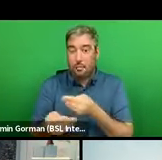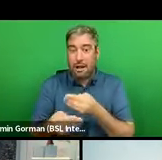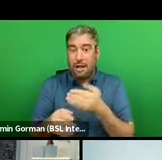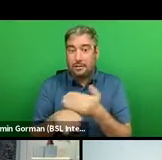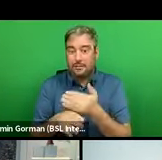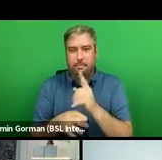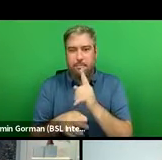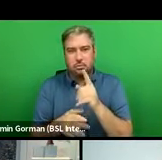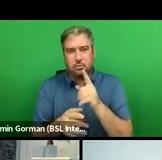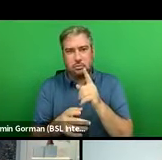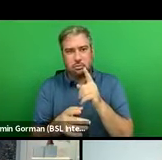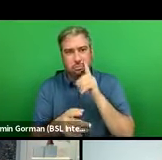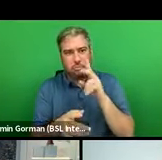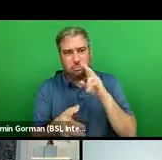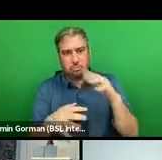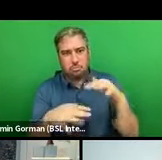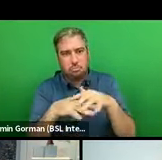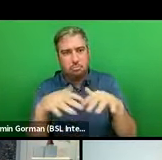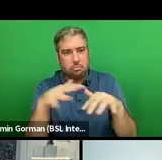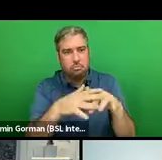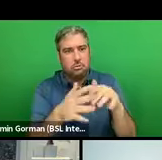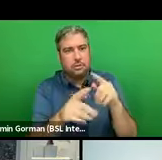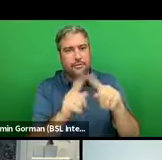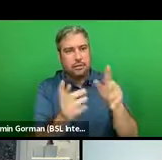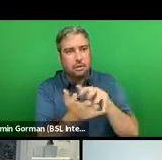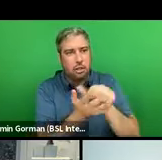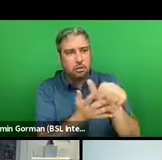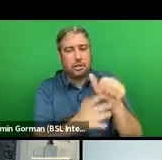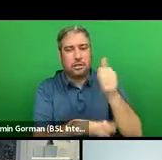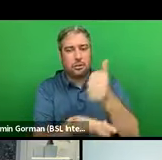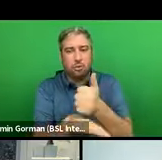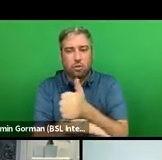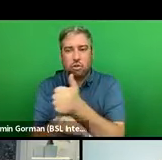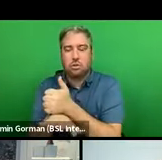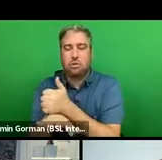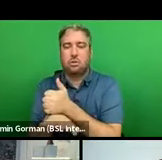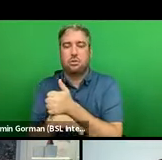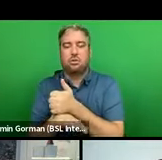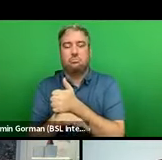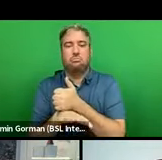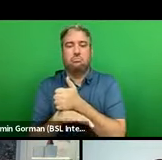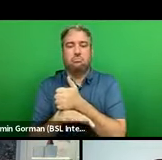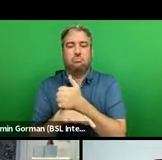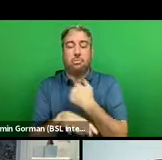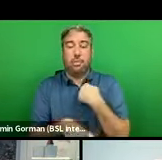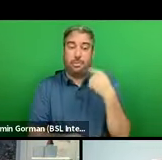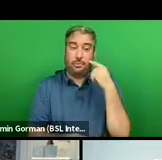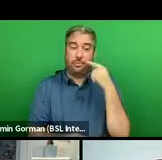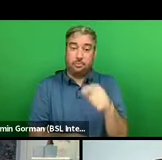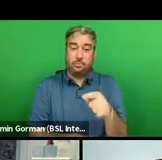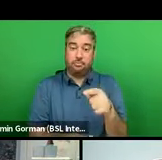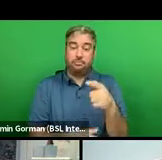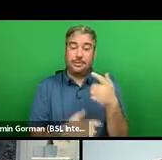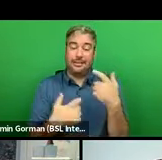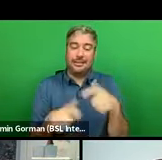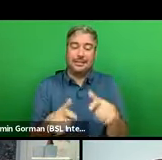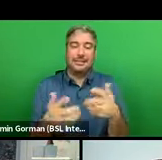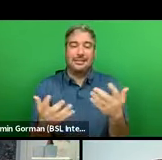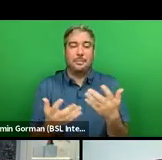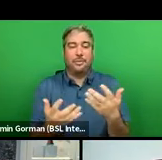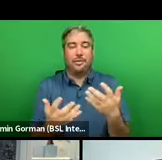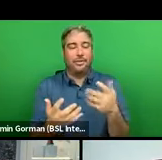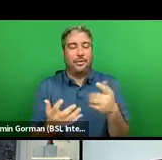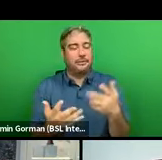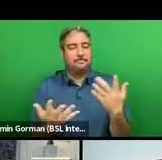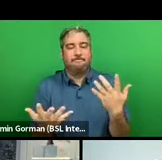which I think is still something that somehow is not applied so